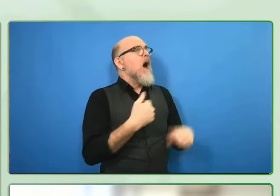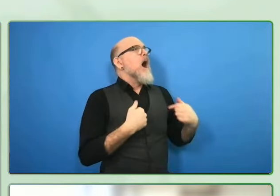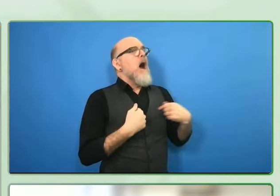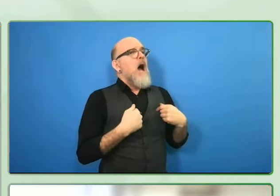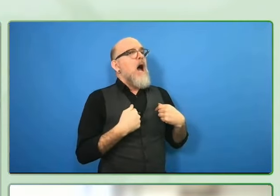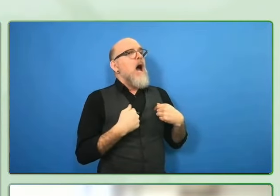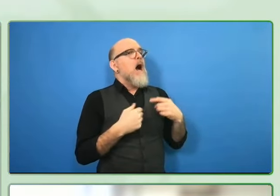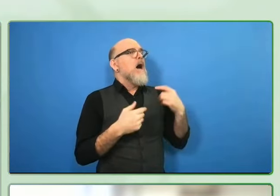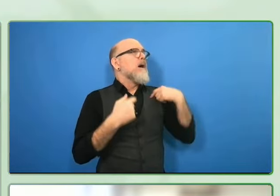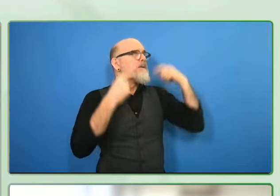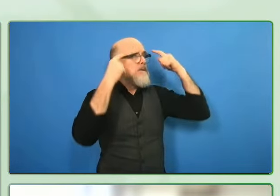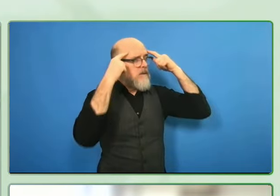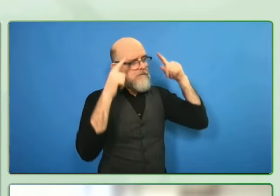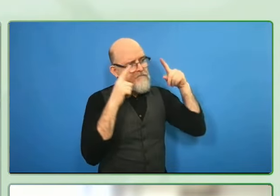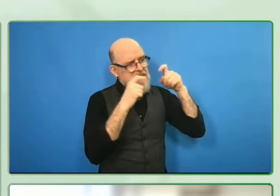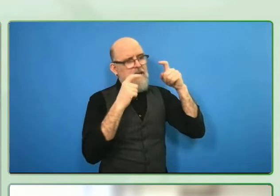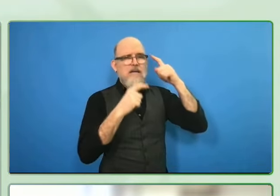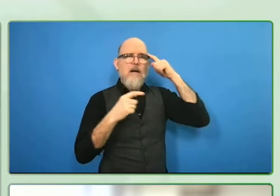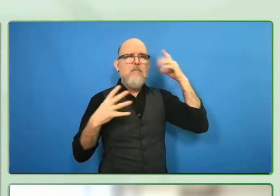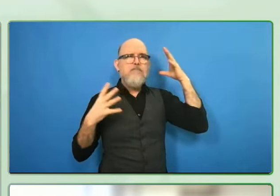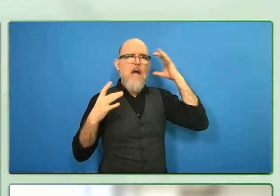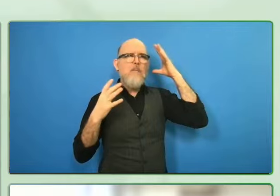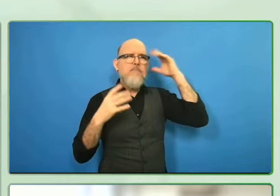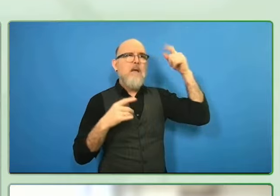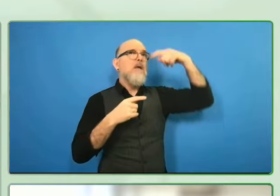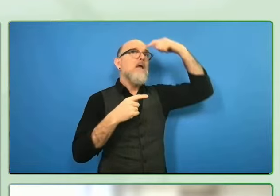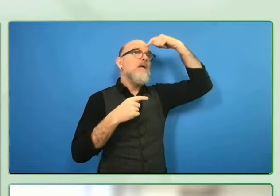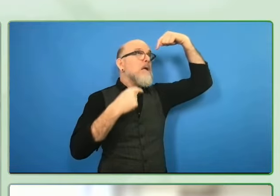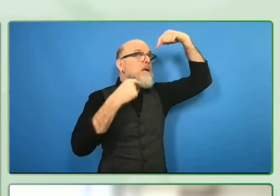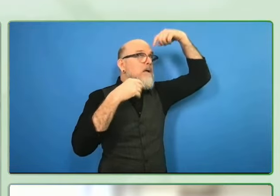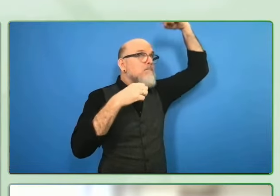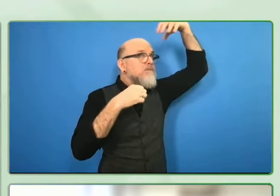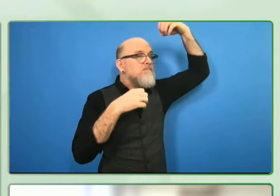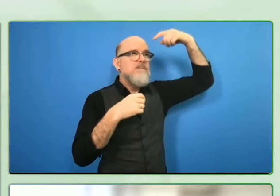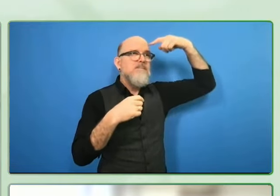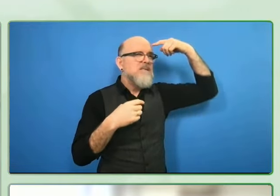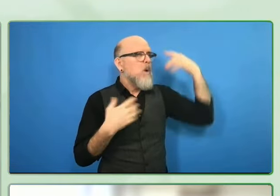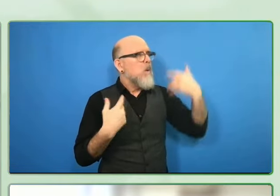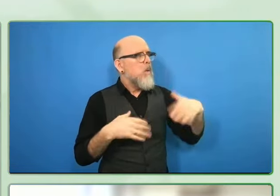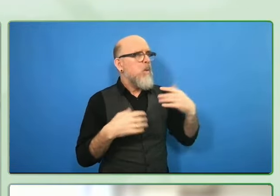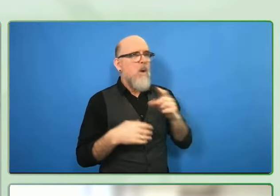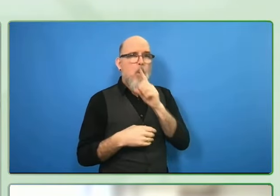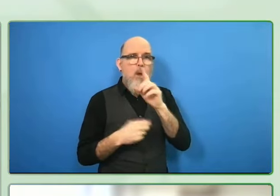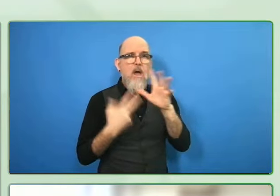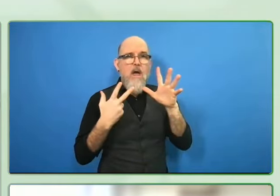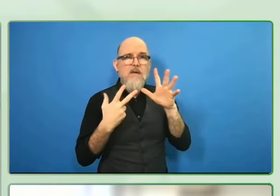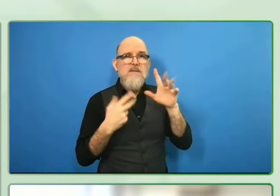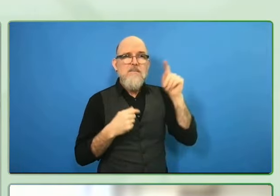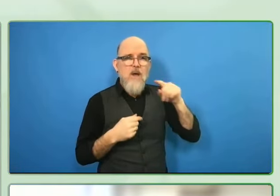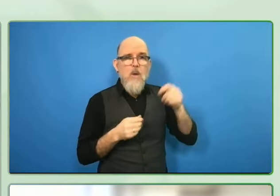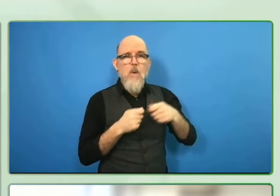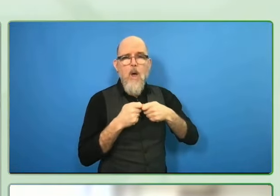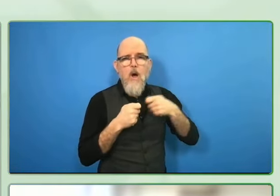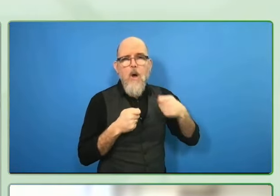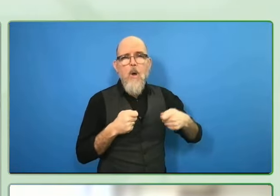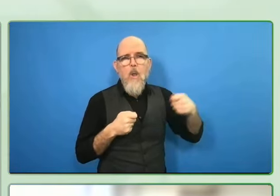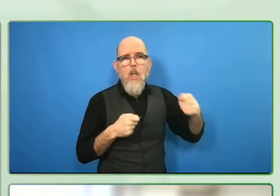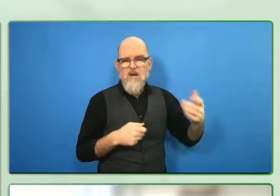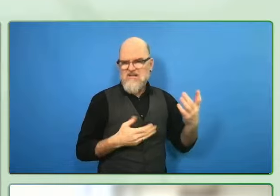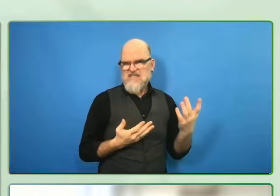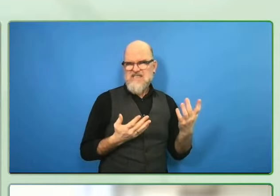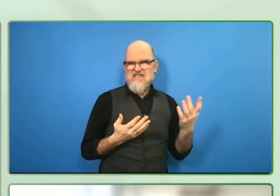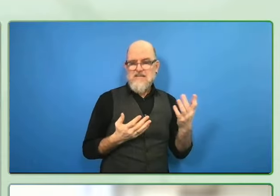to replace those lights. And so it's meant to be a definitive guide for